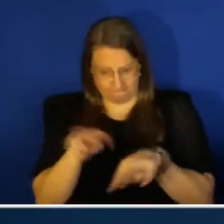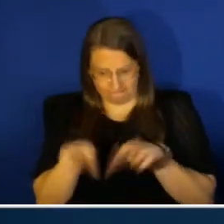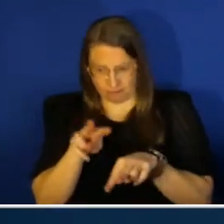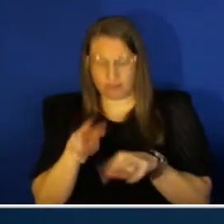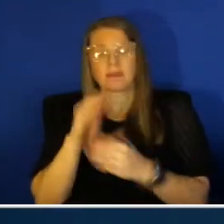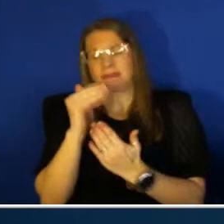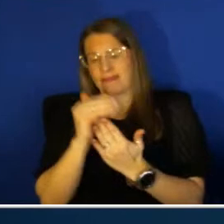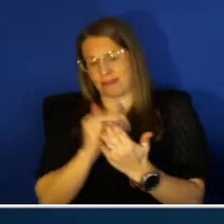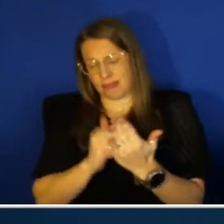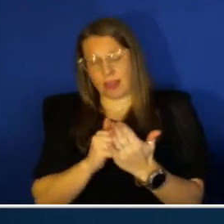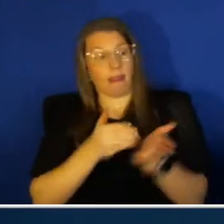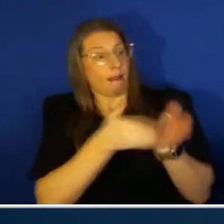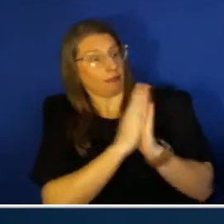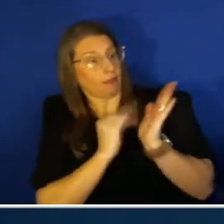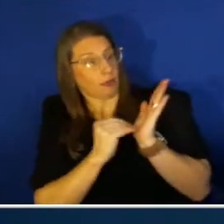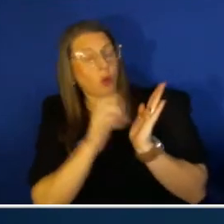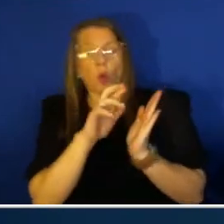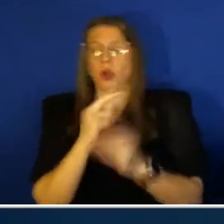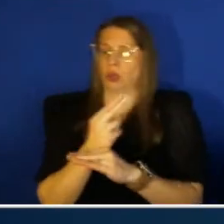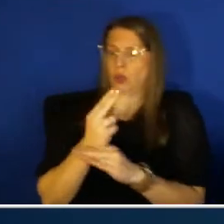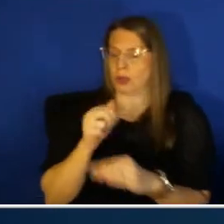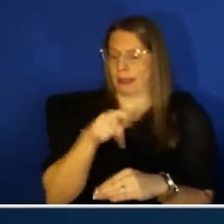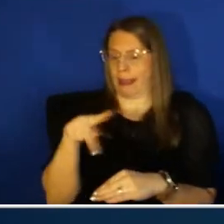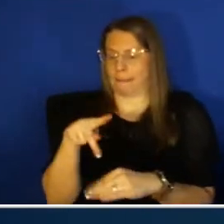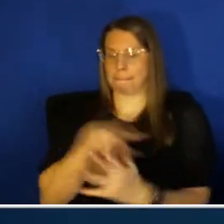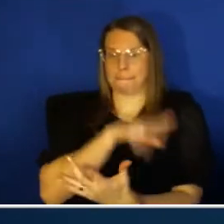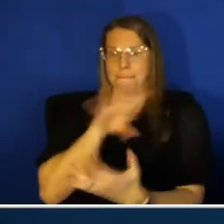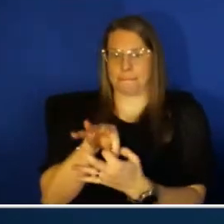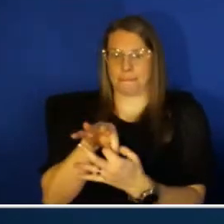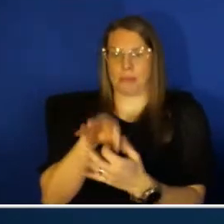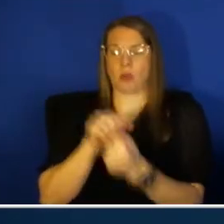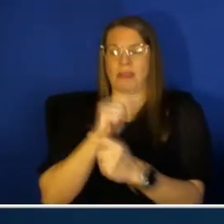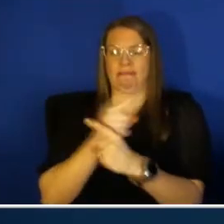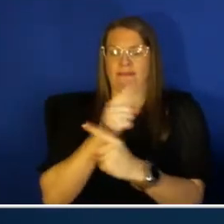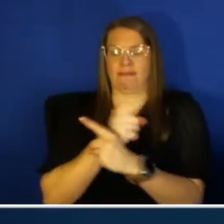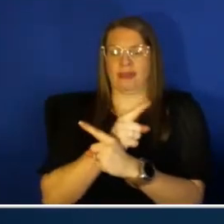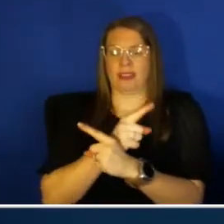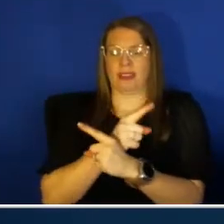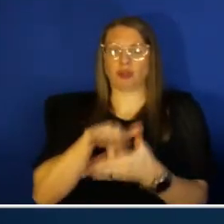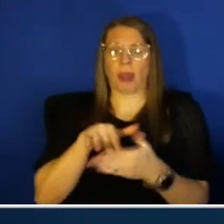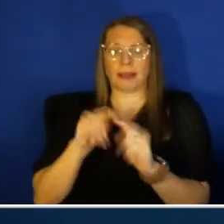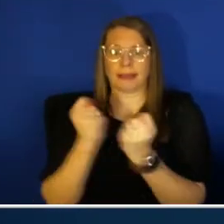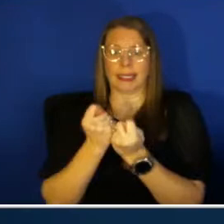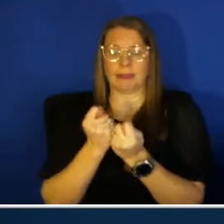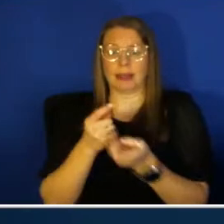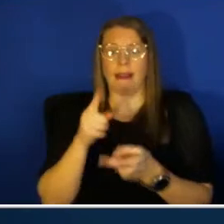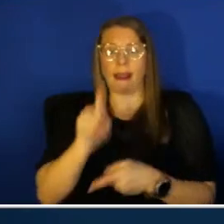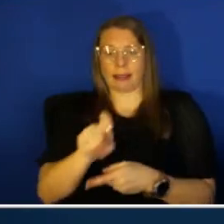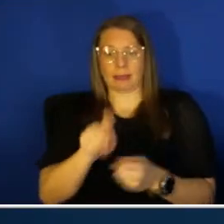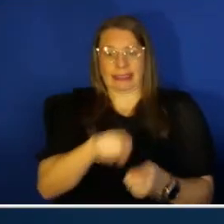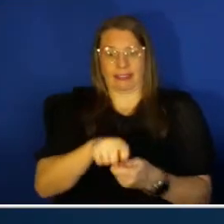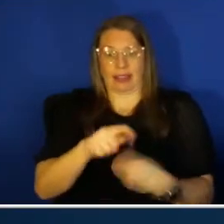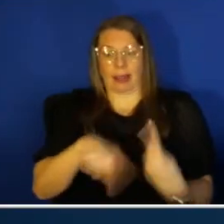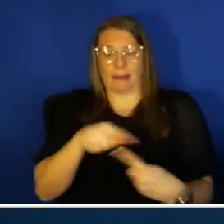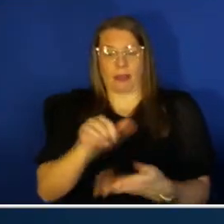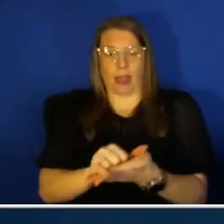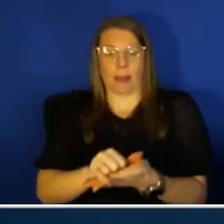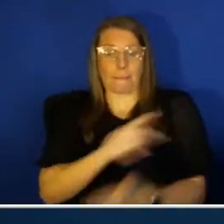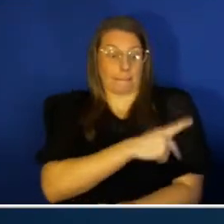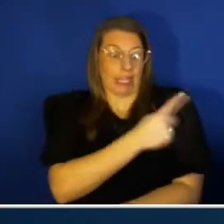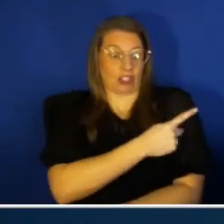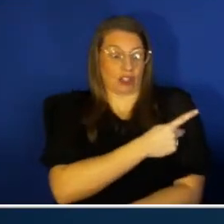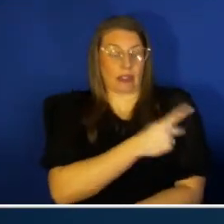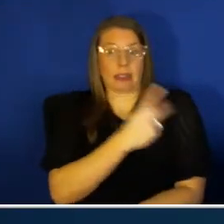it or use the app to get connected to actually the trial team to ask specifically about that. So for patients who are out